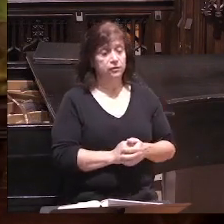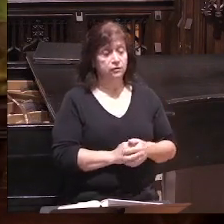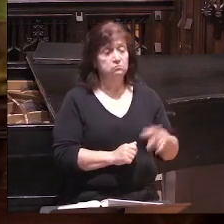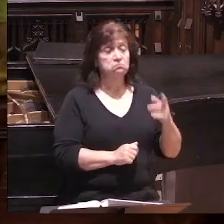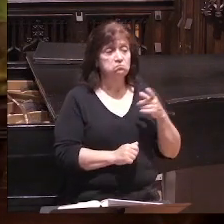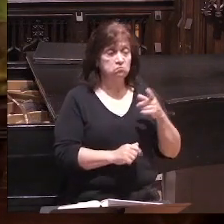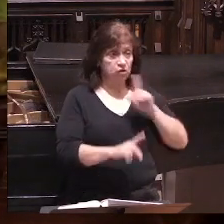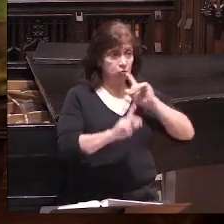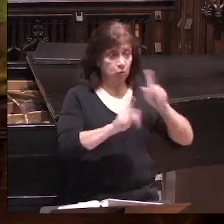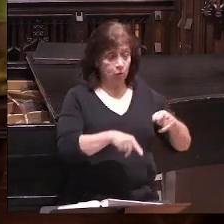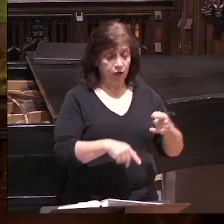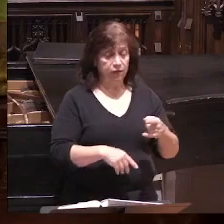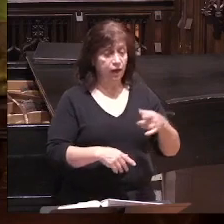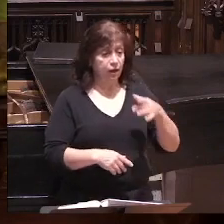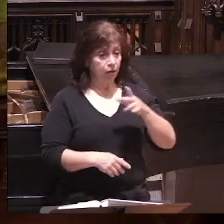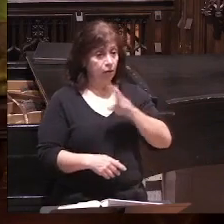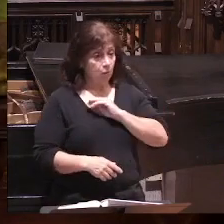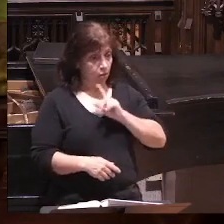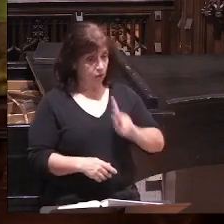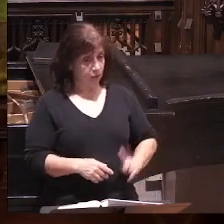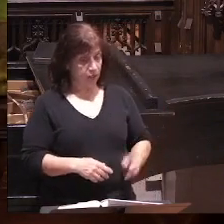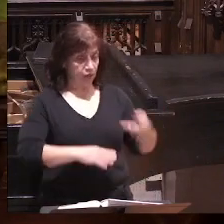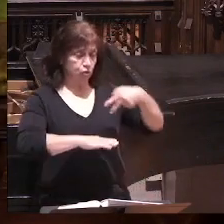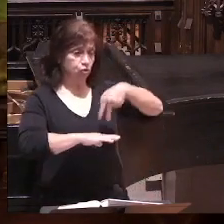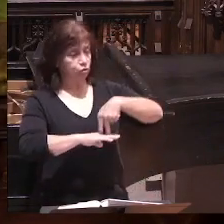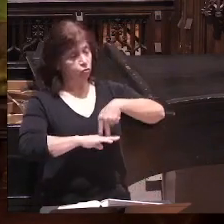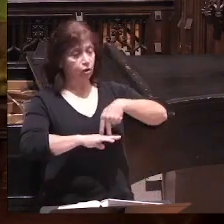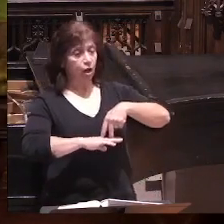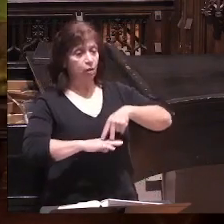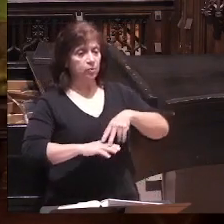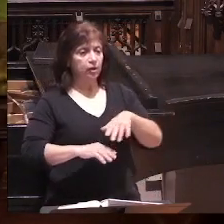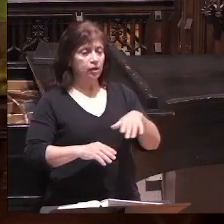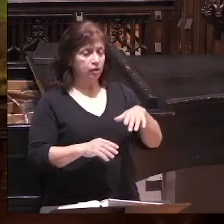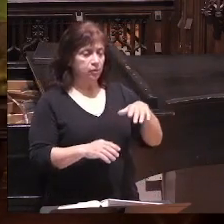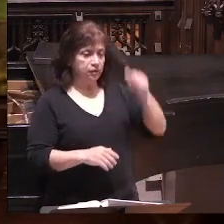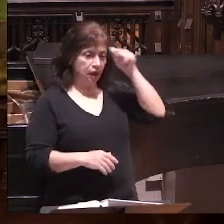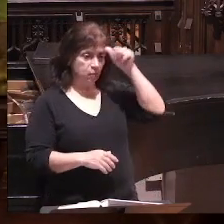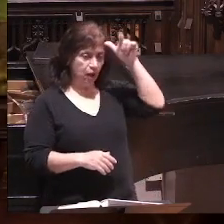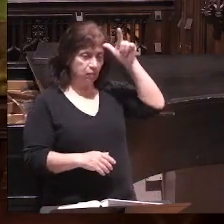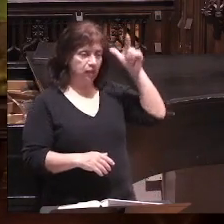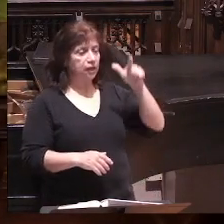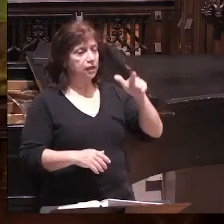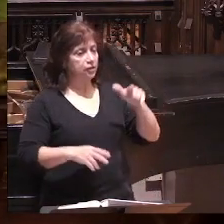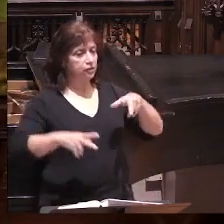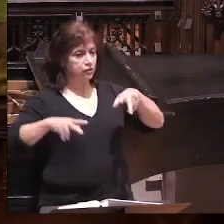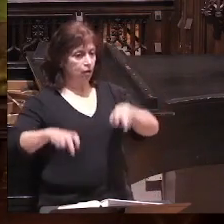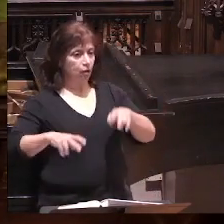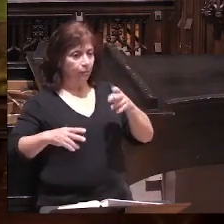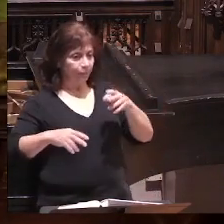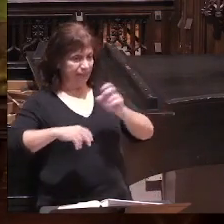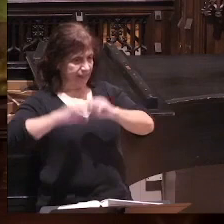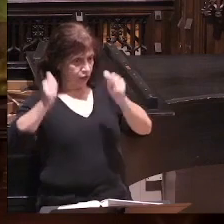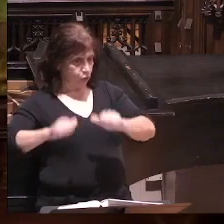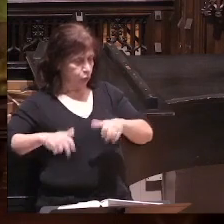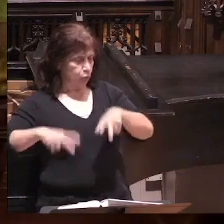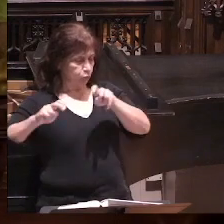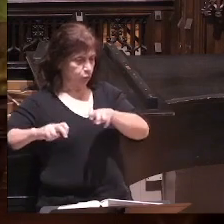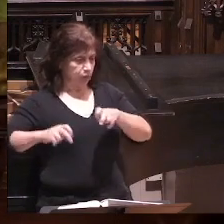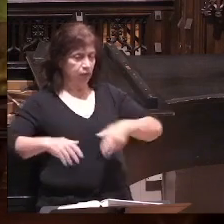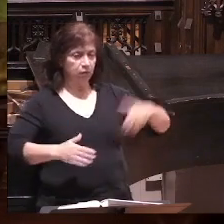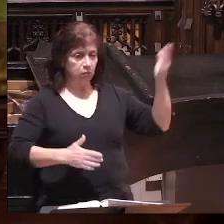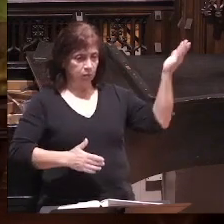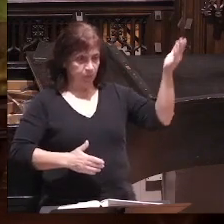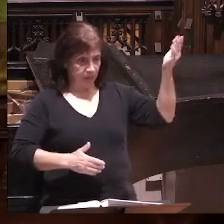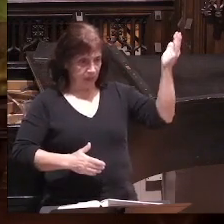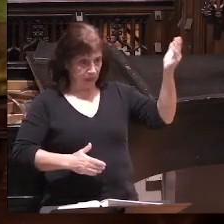it is purported that as he stood in front of the Lincoln Memorial outlining the long history of racial injustice in America and imploring his